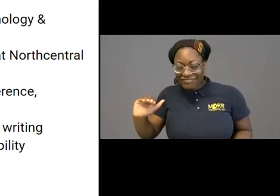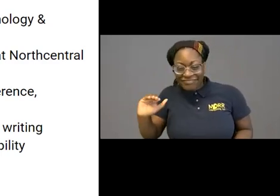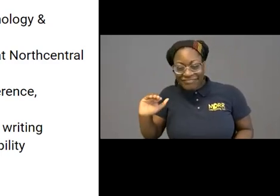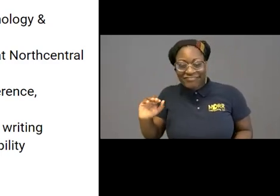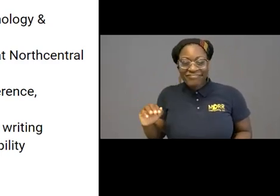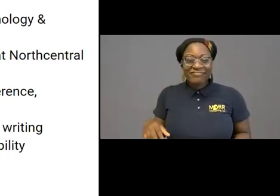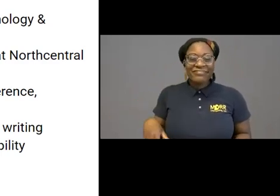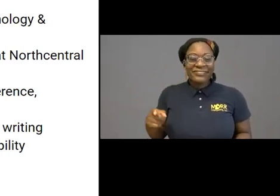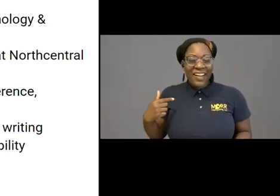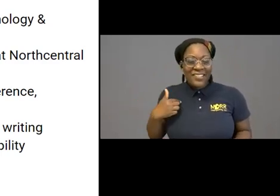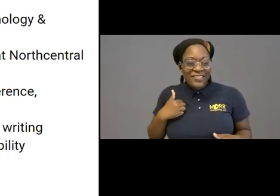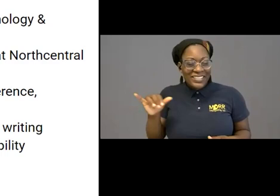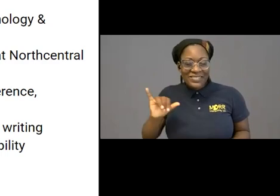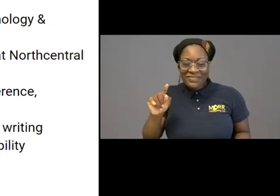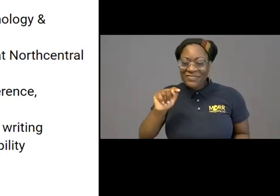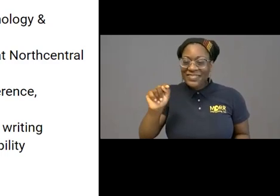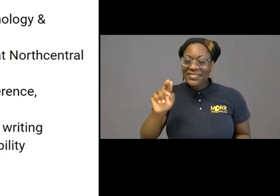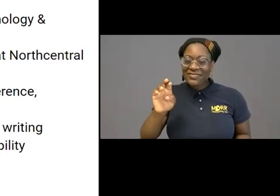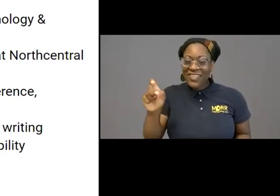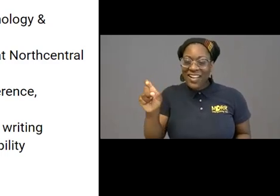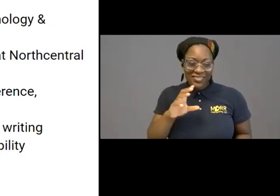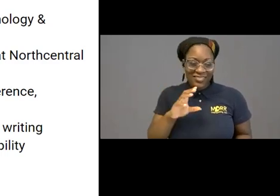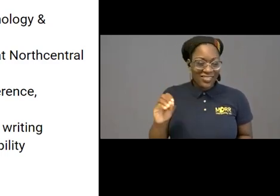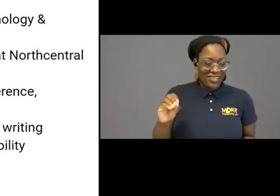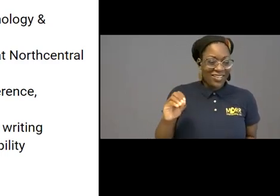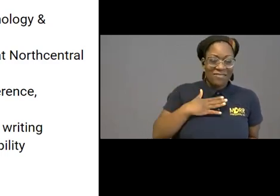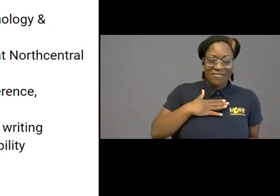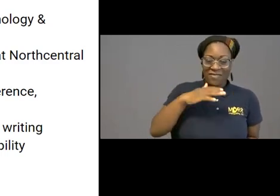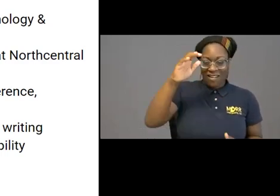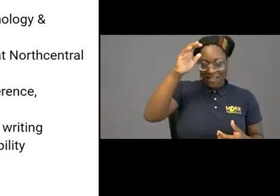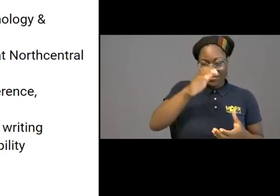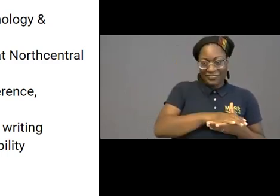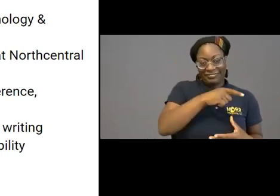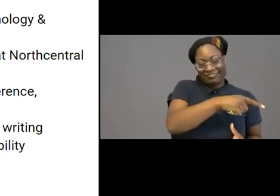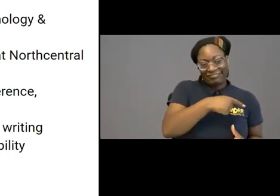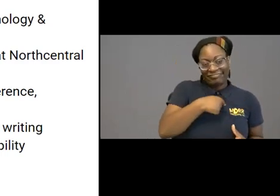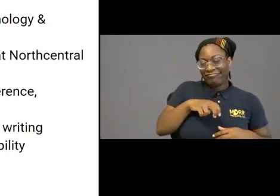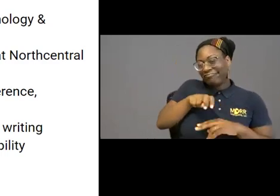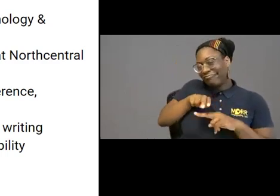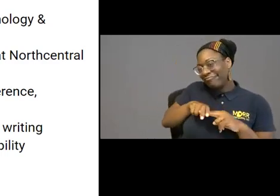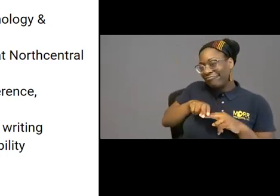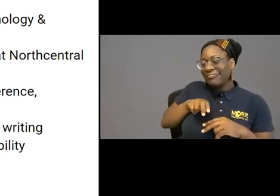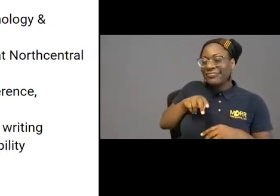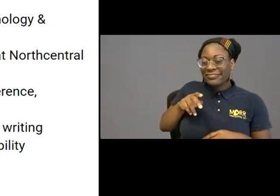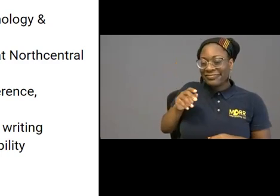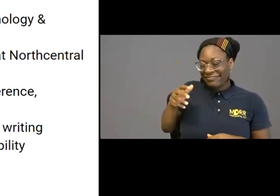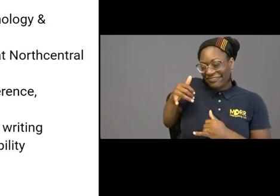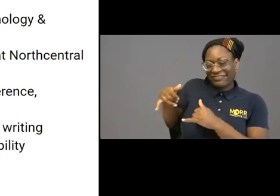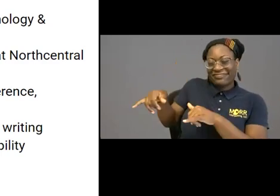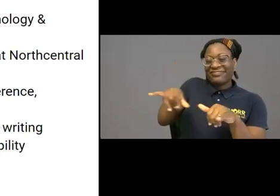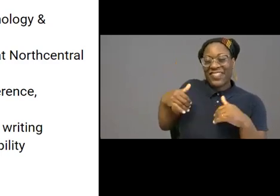big inflatable T-Rex skeleton for our front yard. So we're getting excited about being the new dinosaur weirdos on the street.